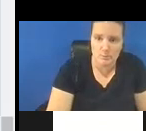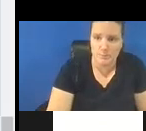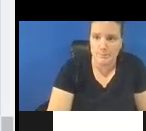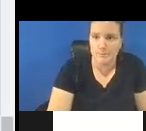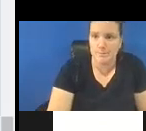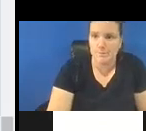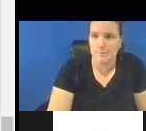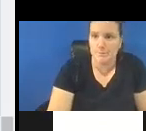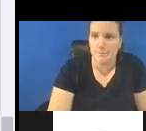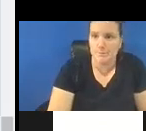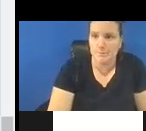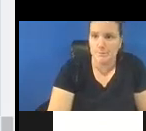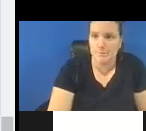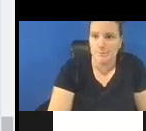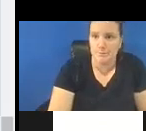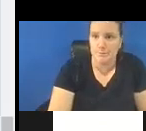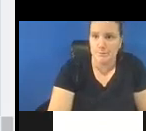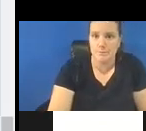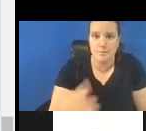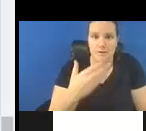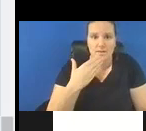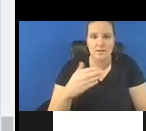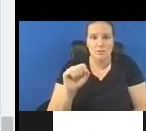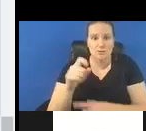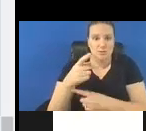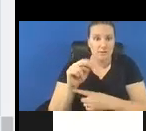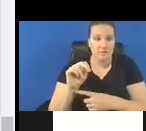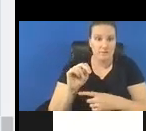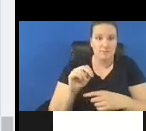Okay, thank you, Stephen. Sure.